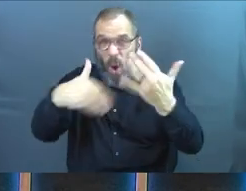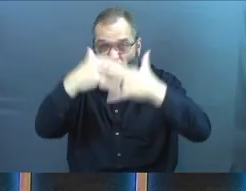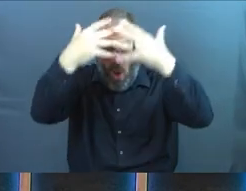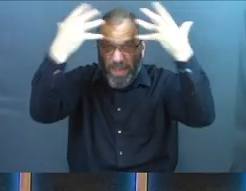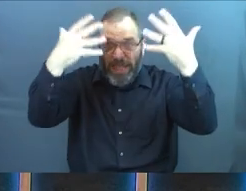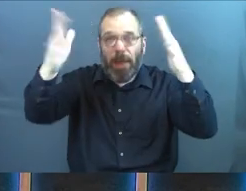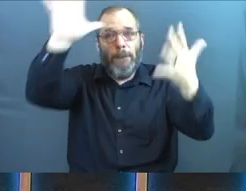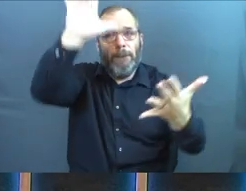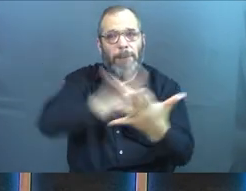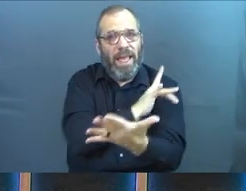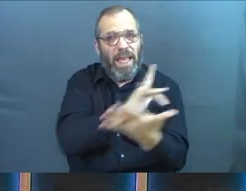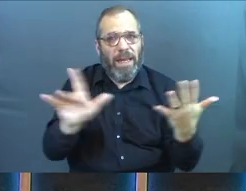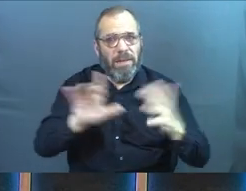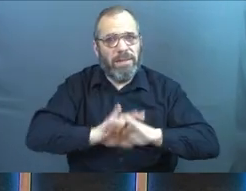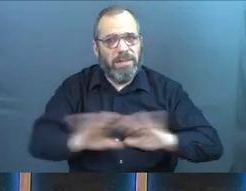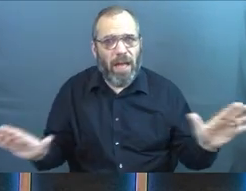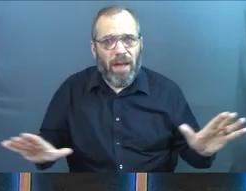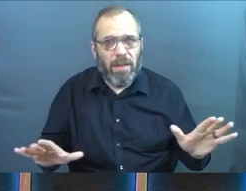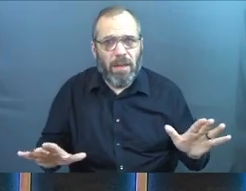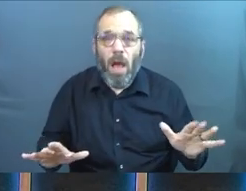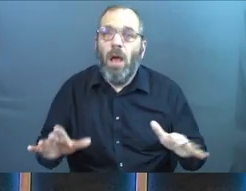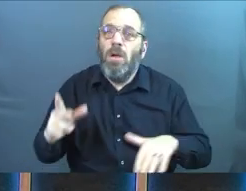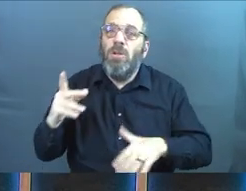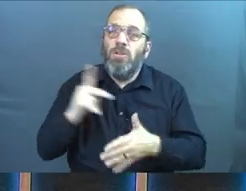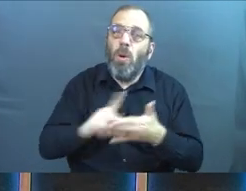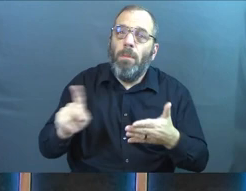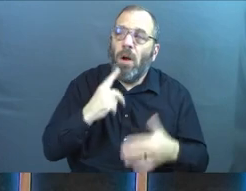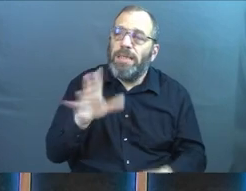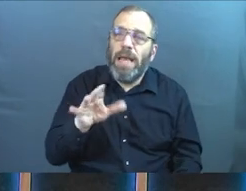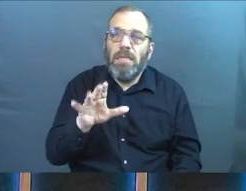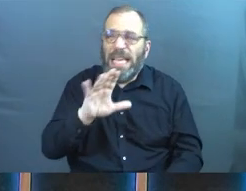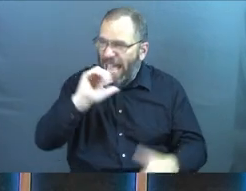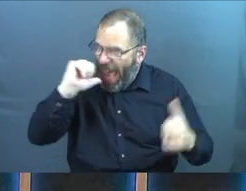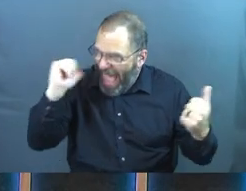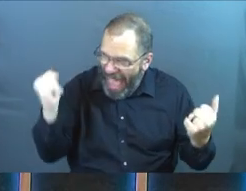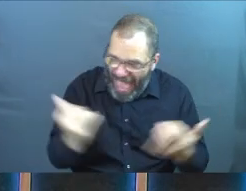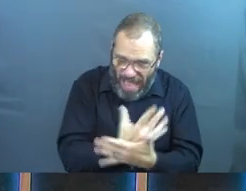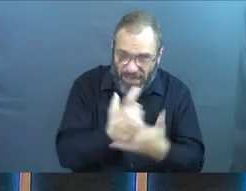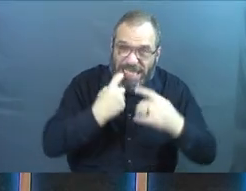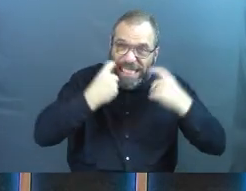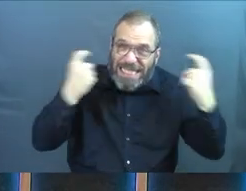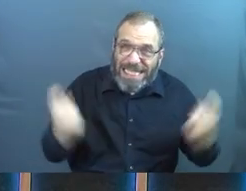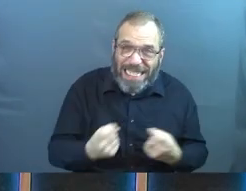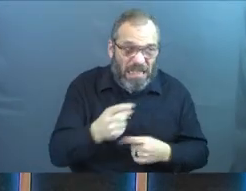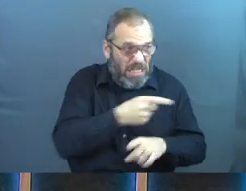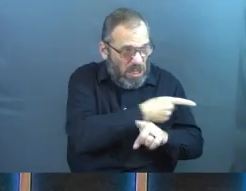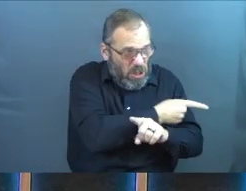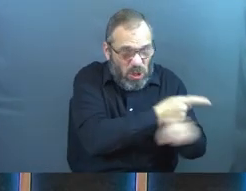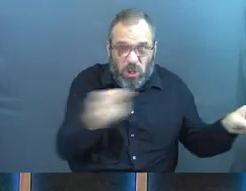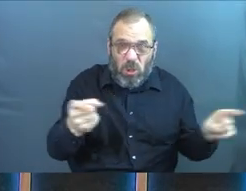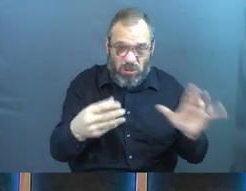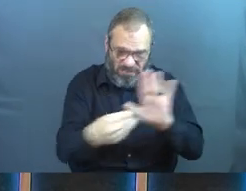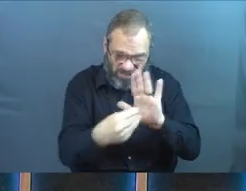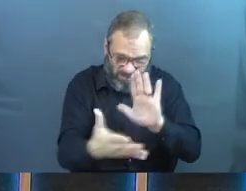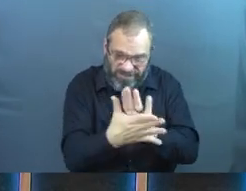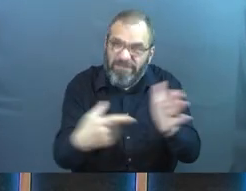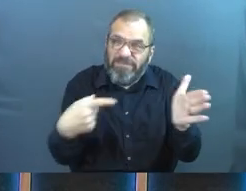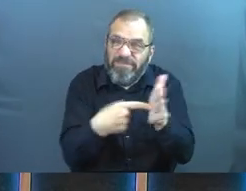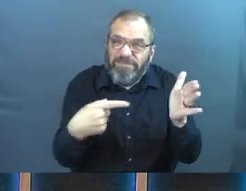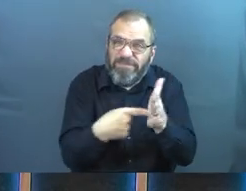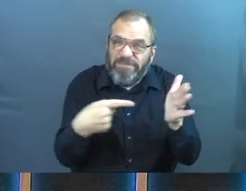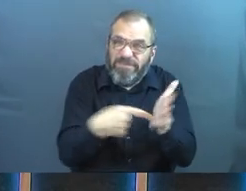this is paid. So Paul comes in and says, every single one of you, you all had a record of